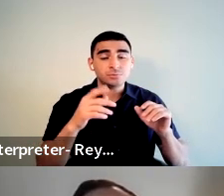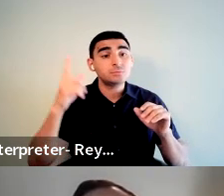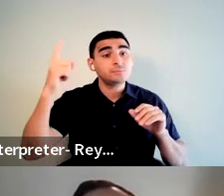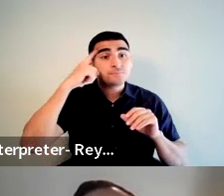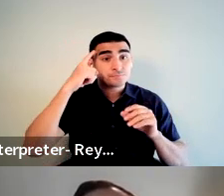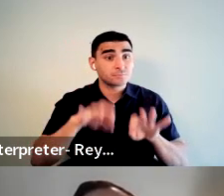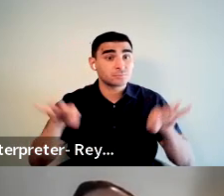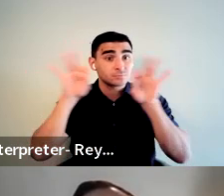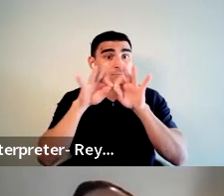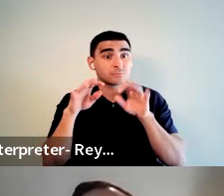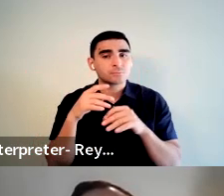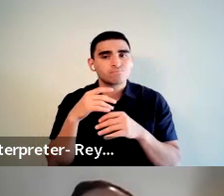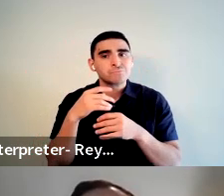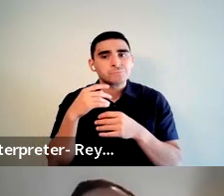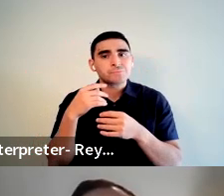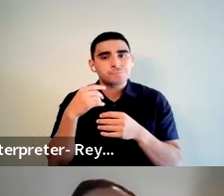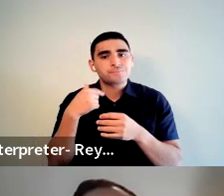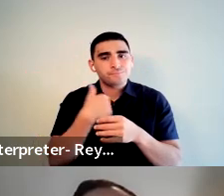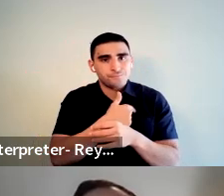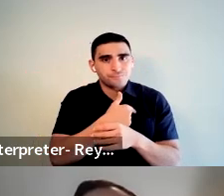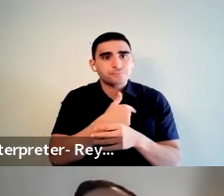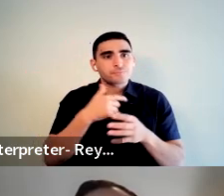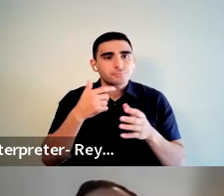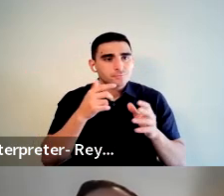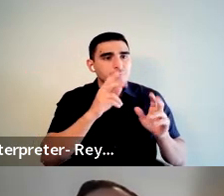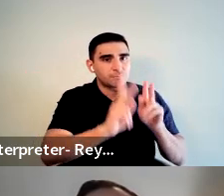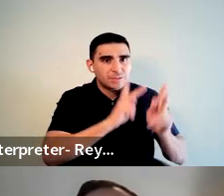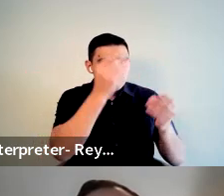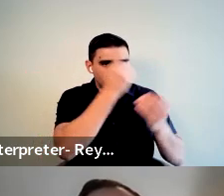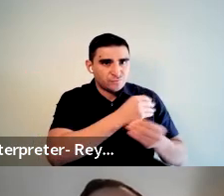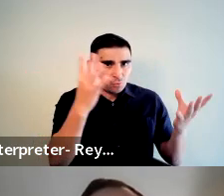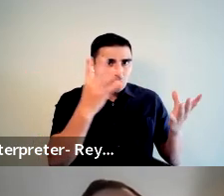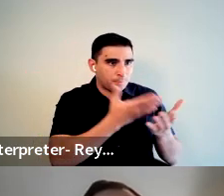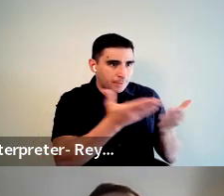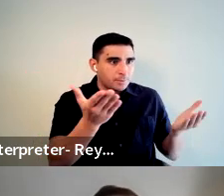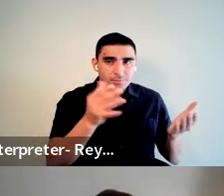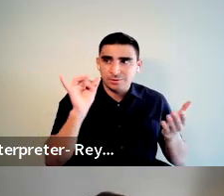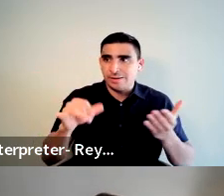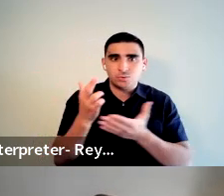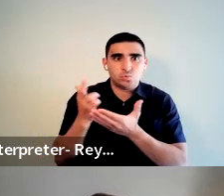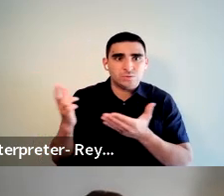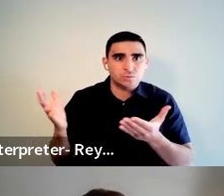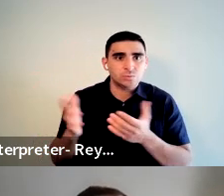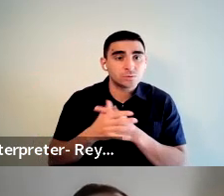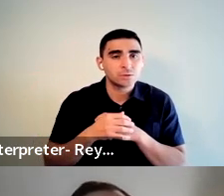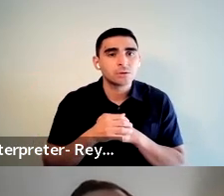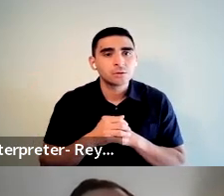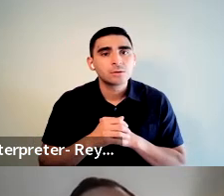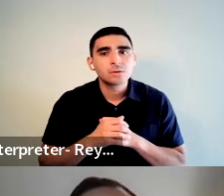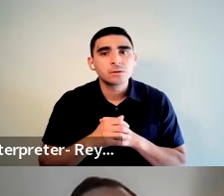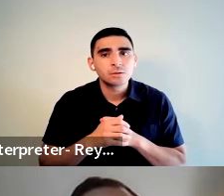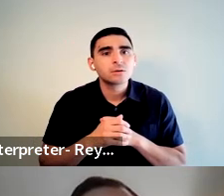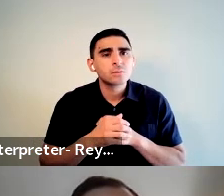so important that we let everyone know that this is a resource, because it's so important and so needed. It's really great